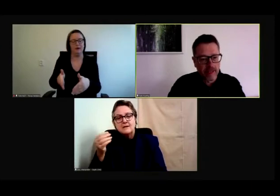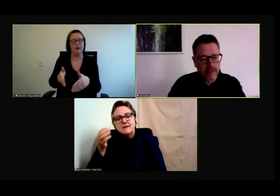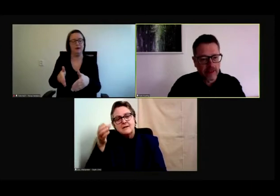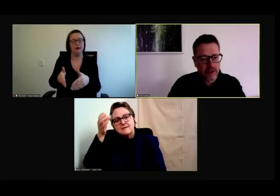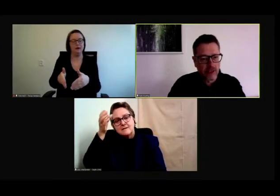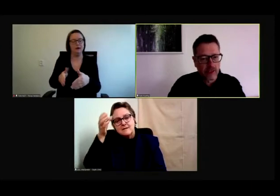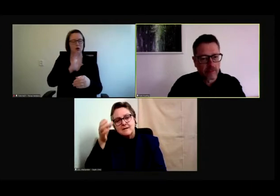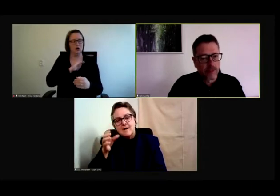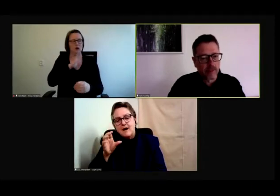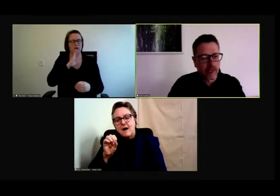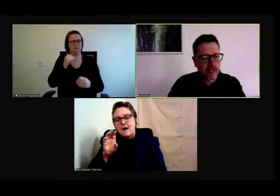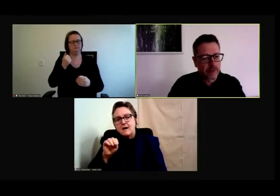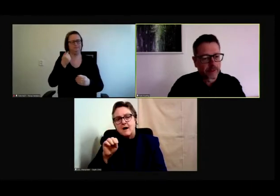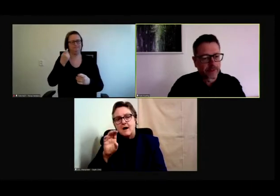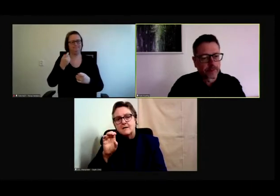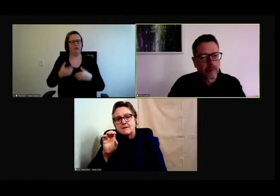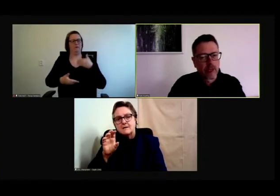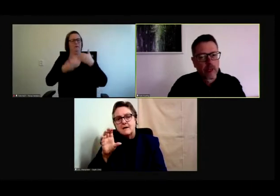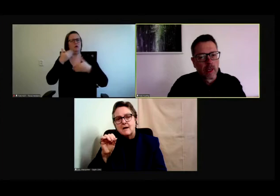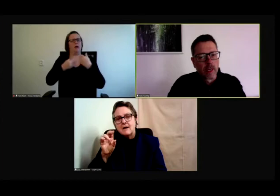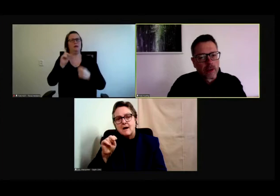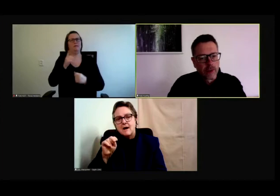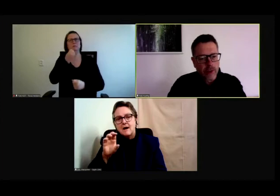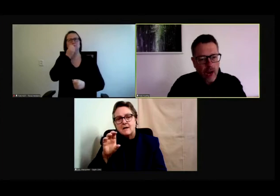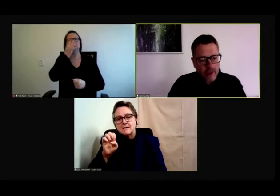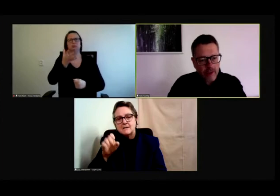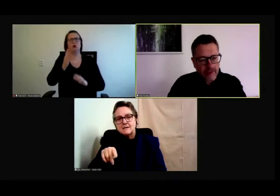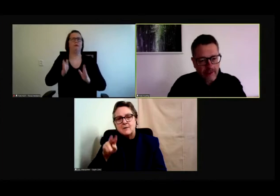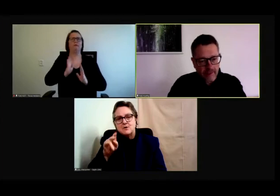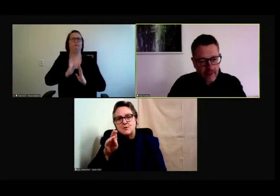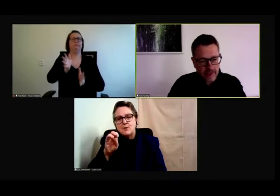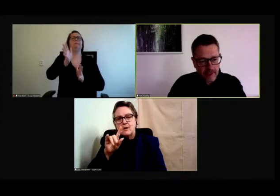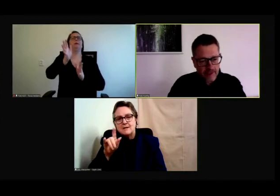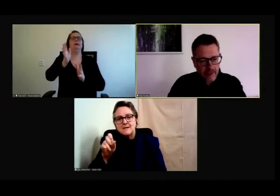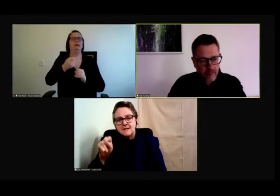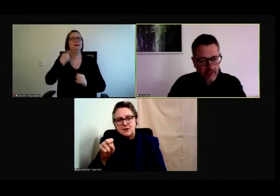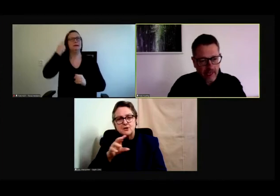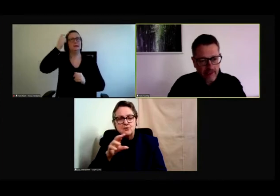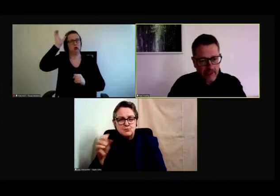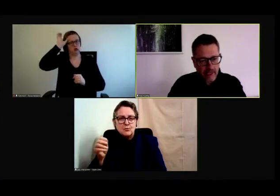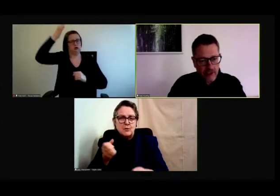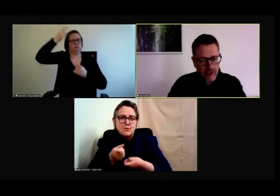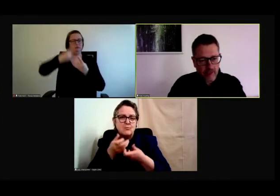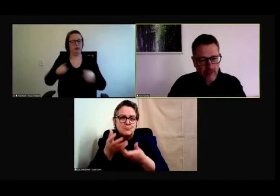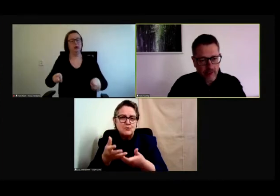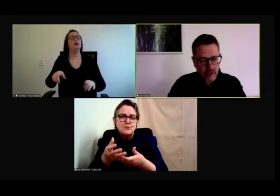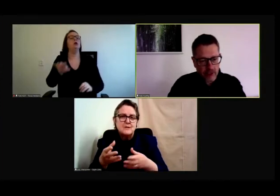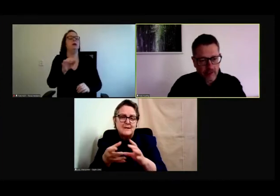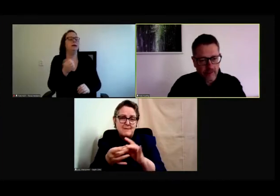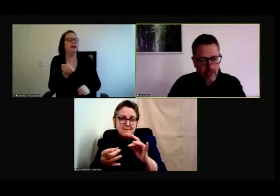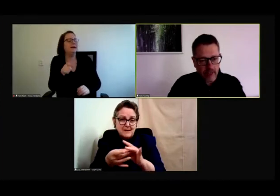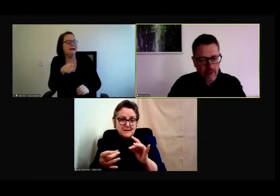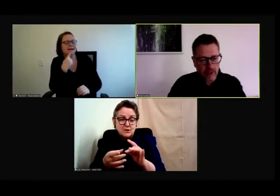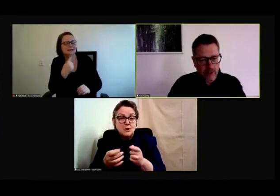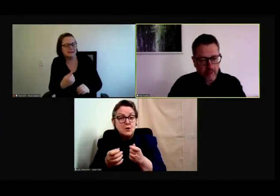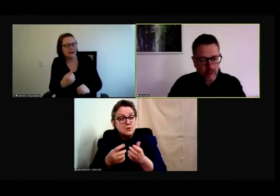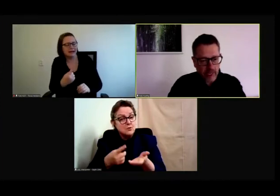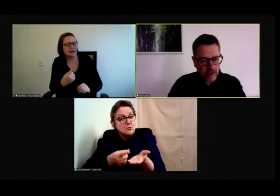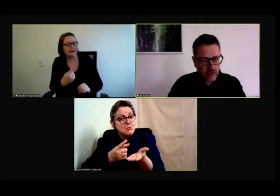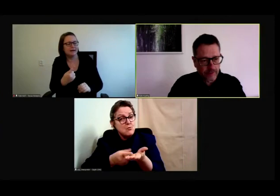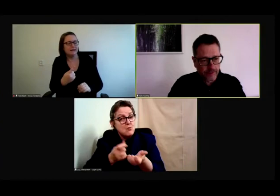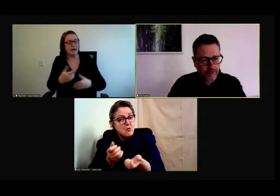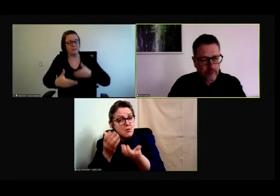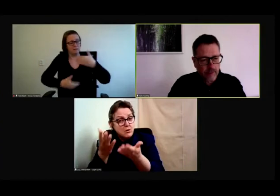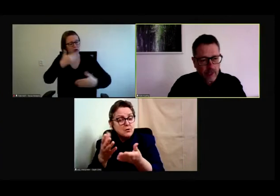conceptualization during message preparation. So you argue that differences in modality can shape cognition for